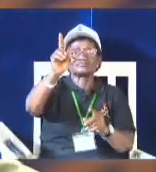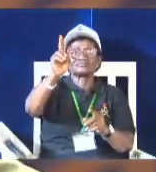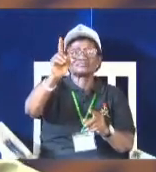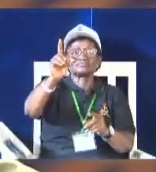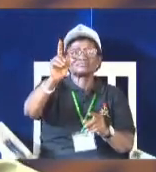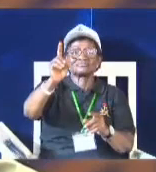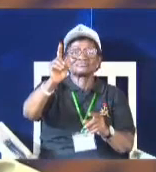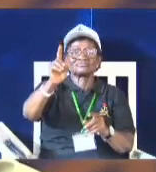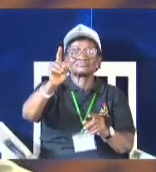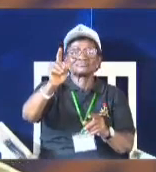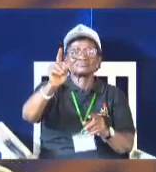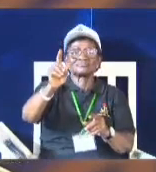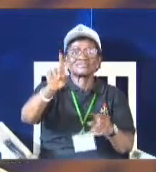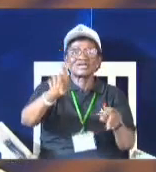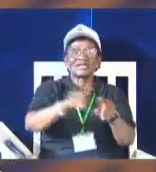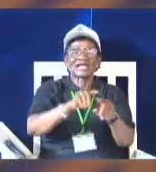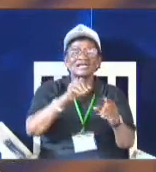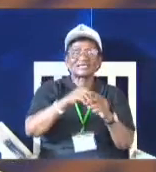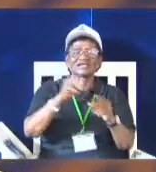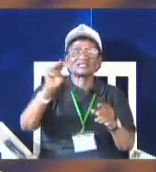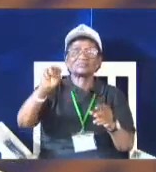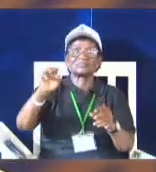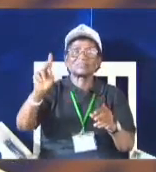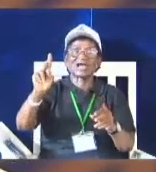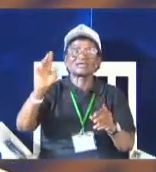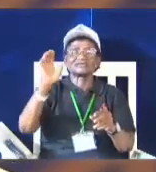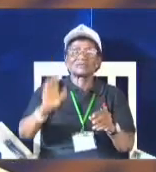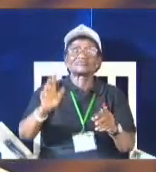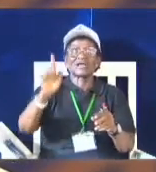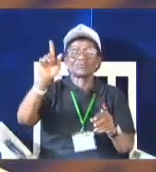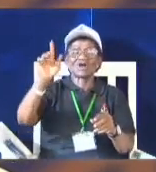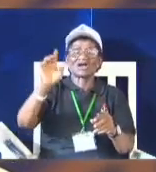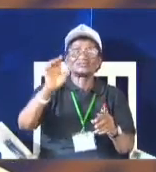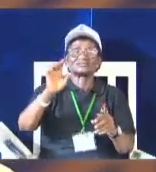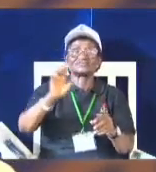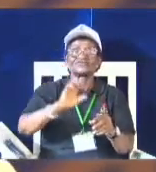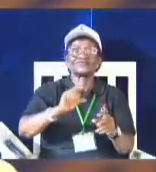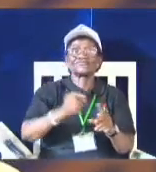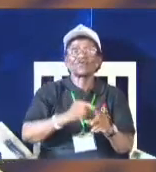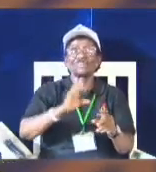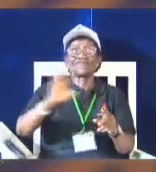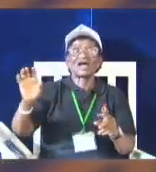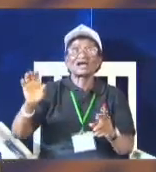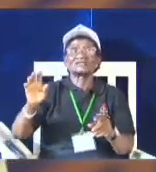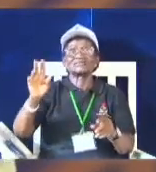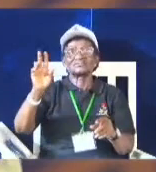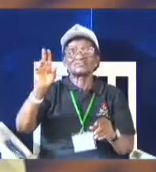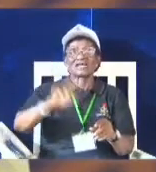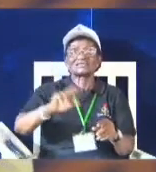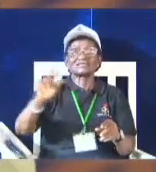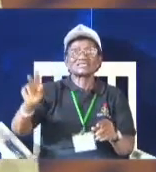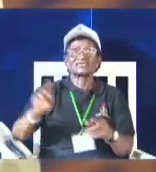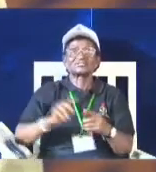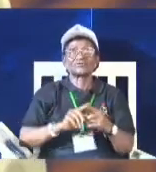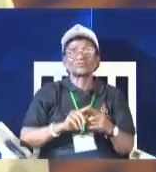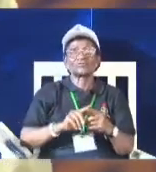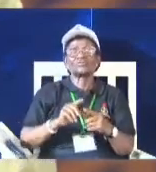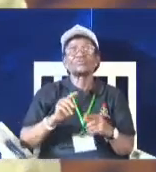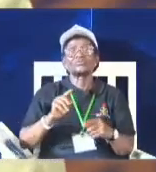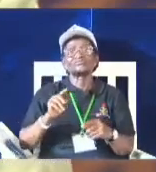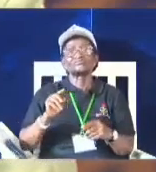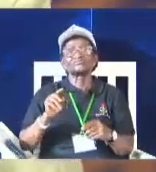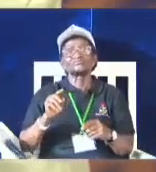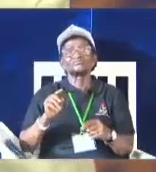Like in Mark chapter 1, from verse 23 to 27. Mark